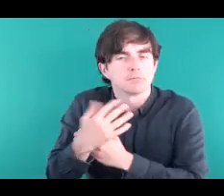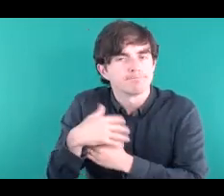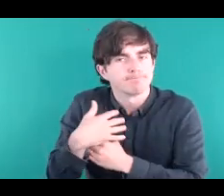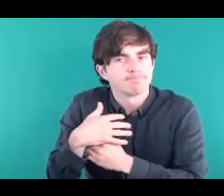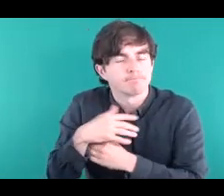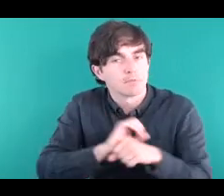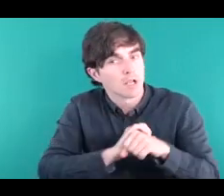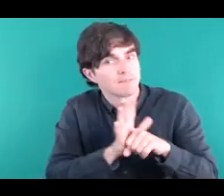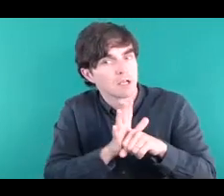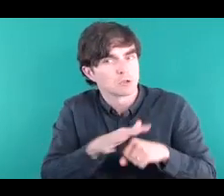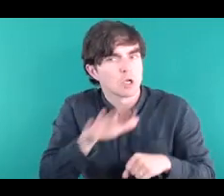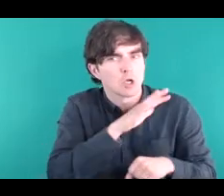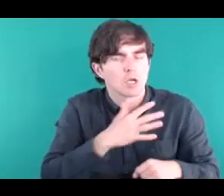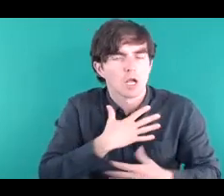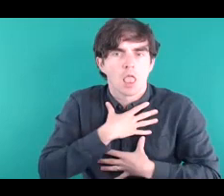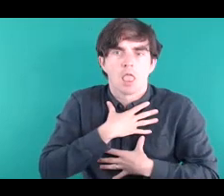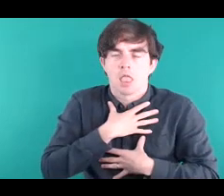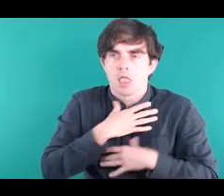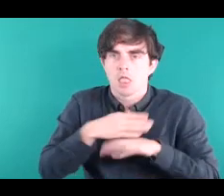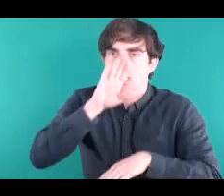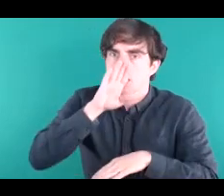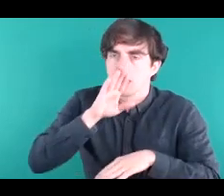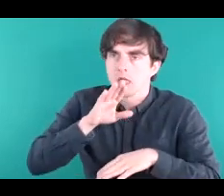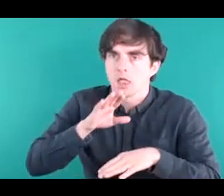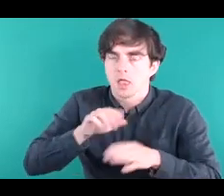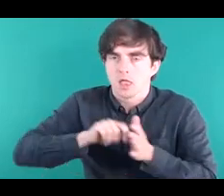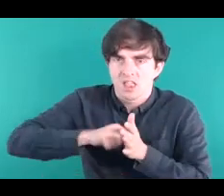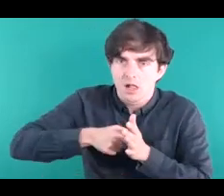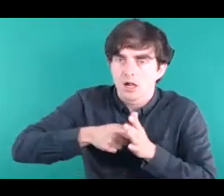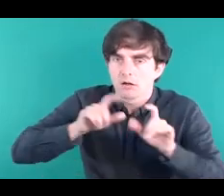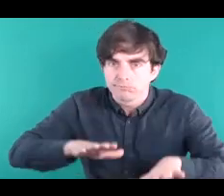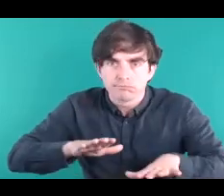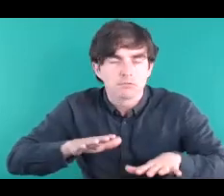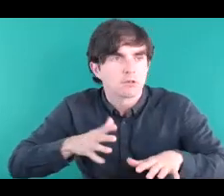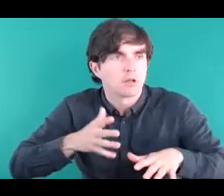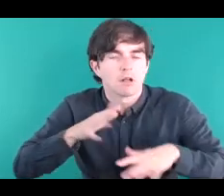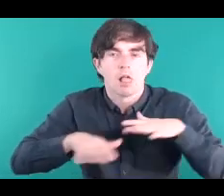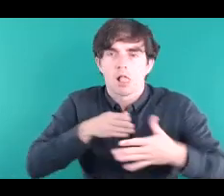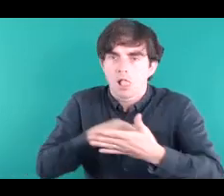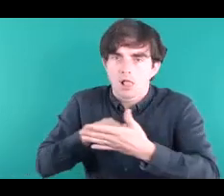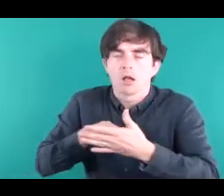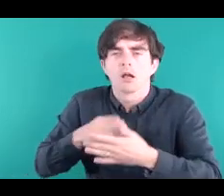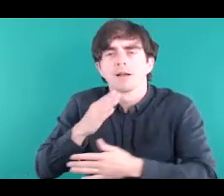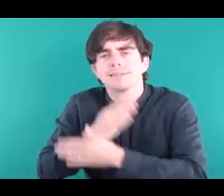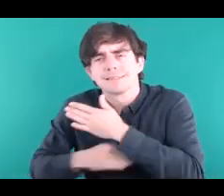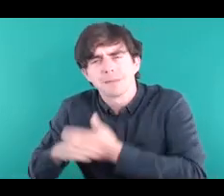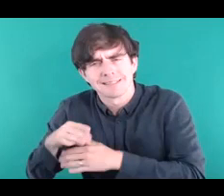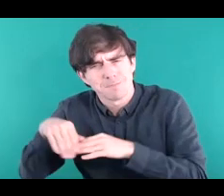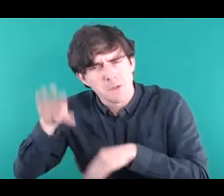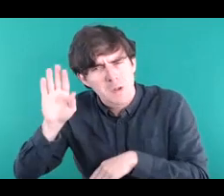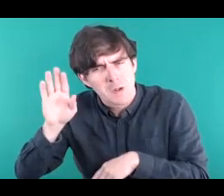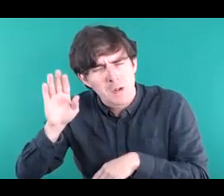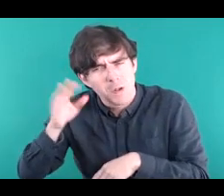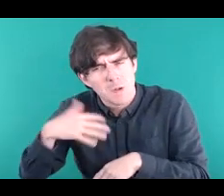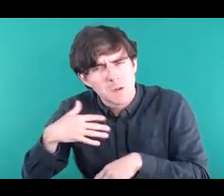76% of the informal sector has been severely impacted. We know that people with disabilities can live in households